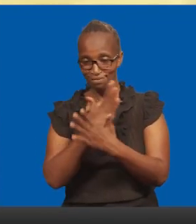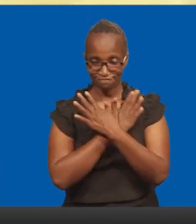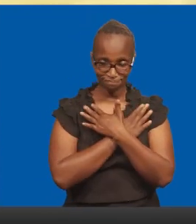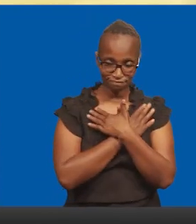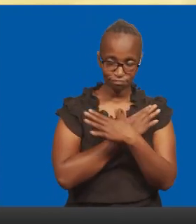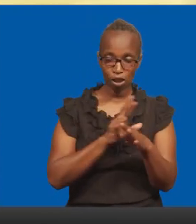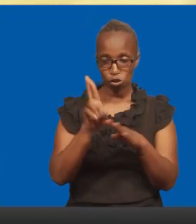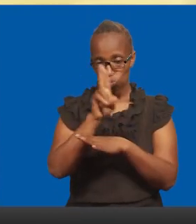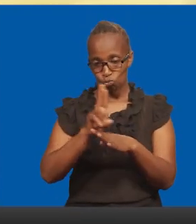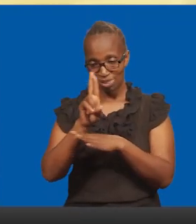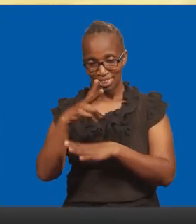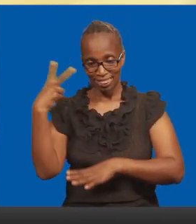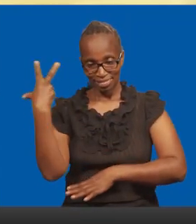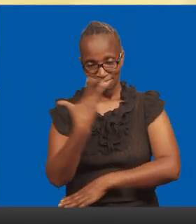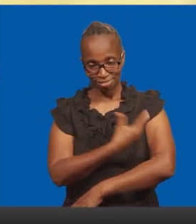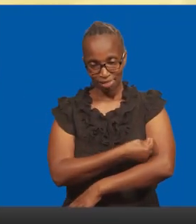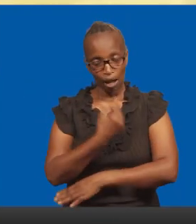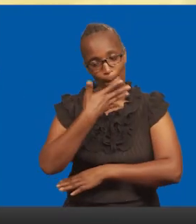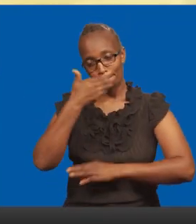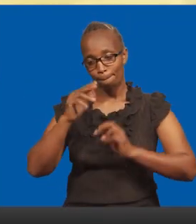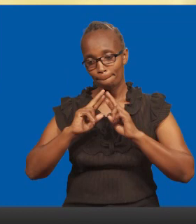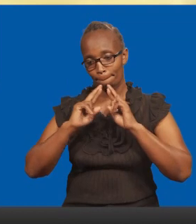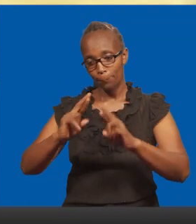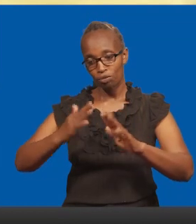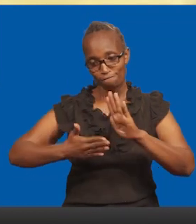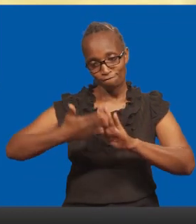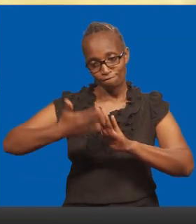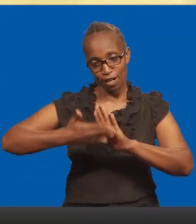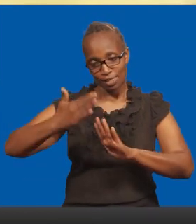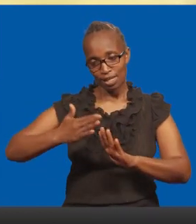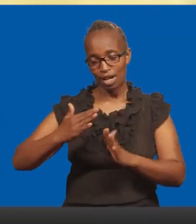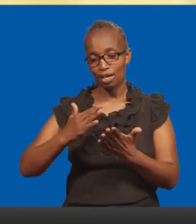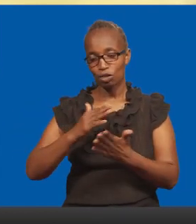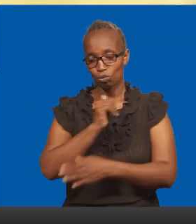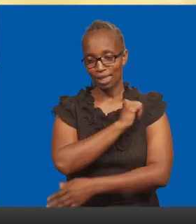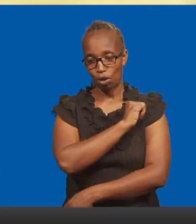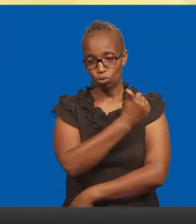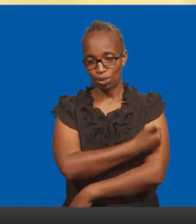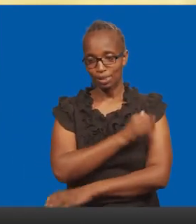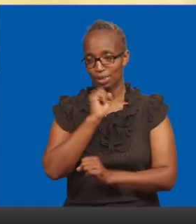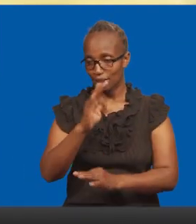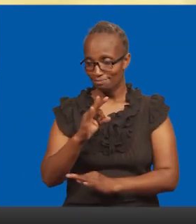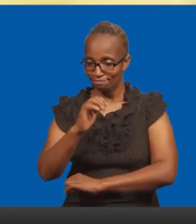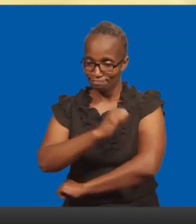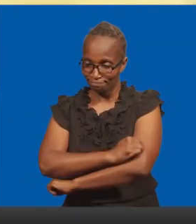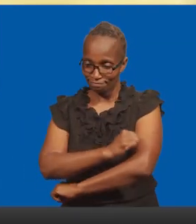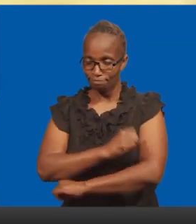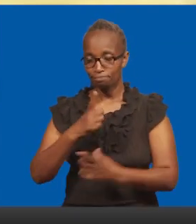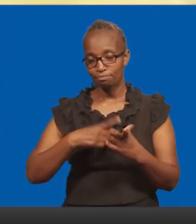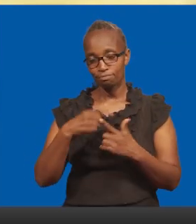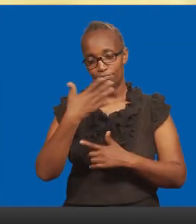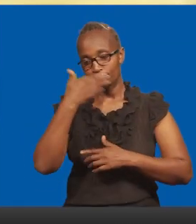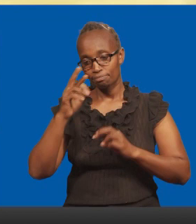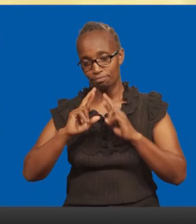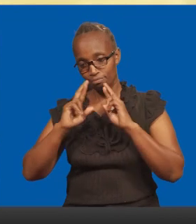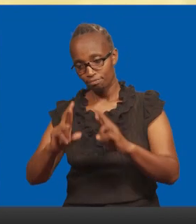you. If you see it, if you see your colleagues abuse the drugs, kindly report immediately to the next